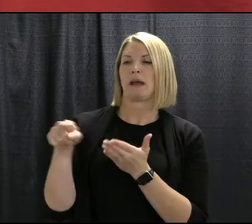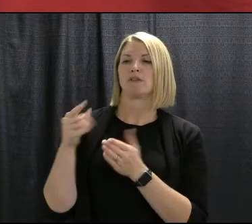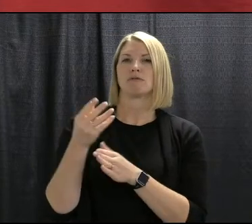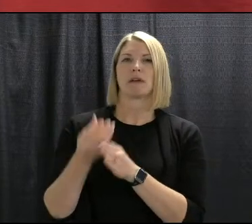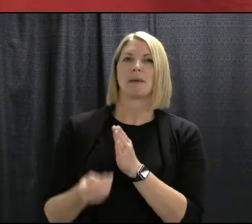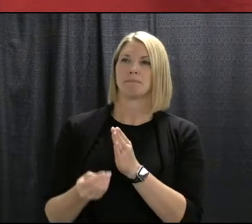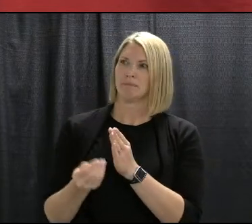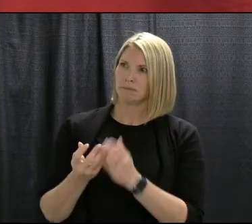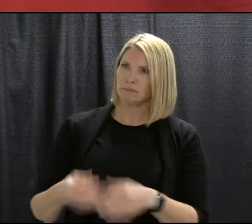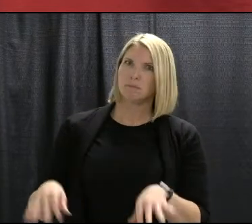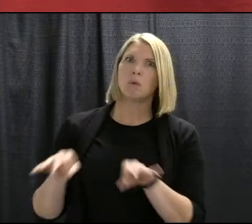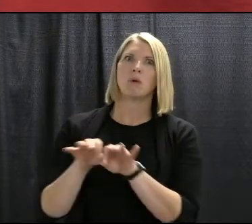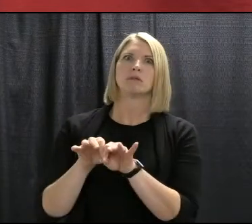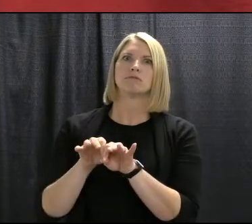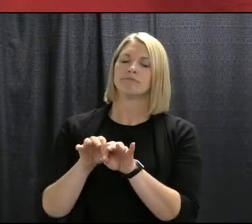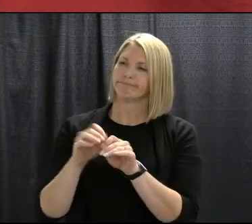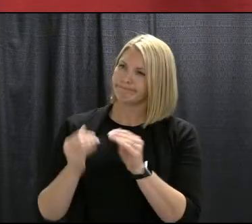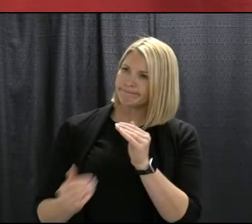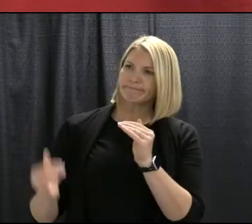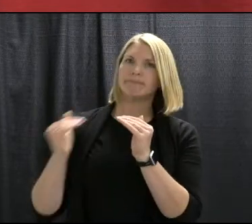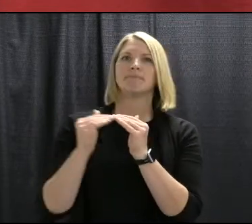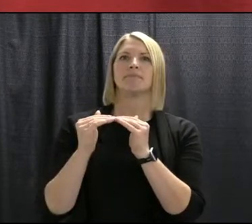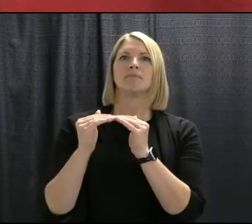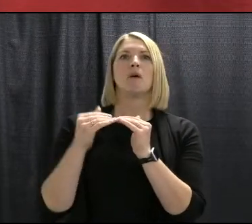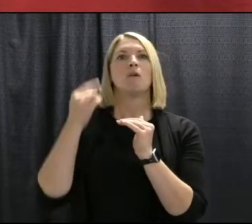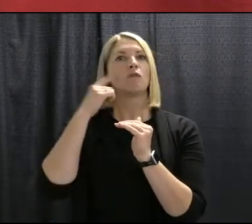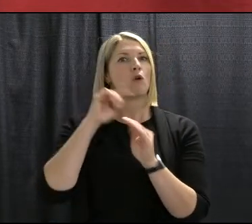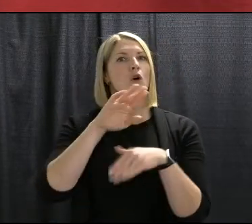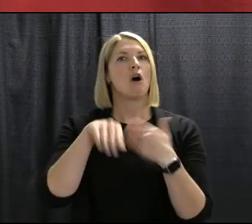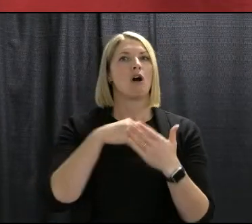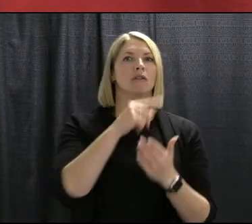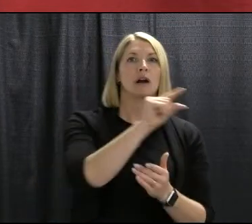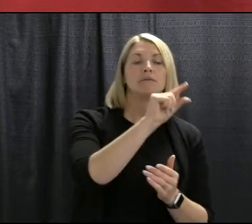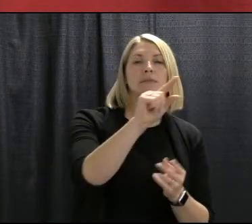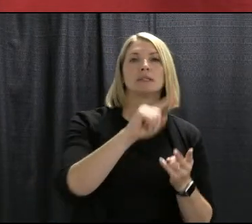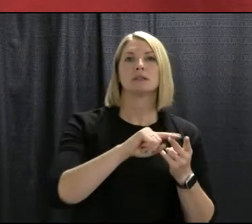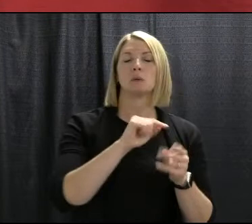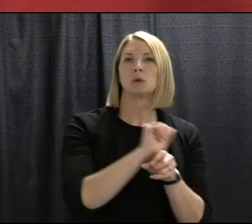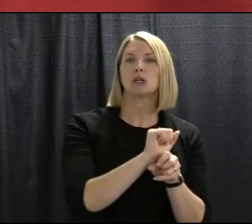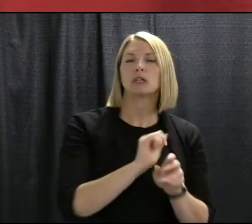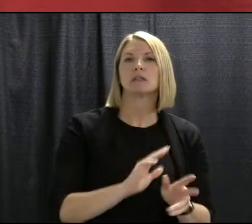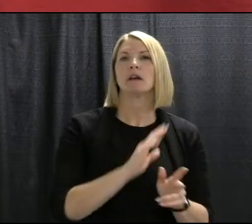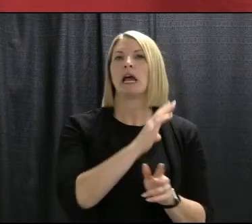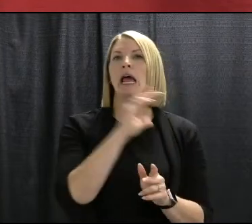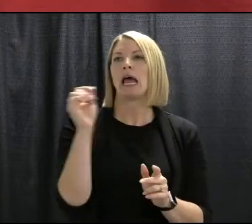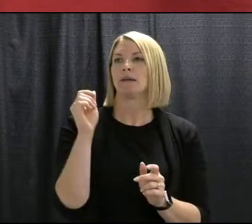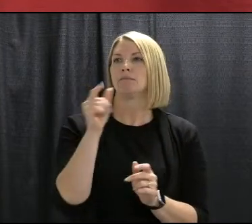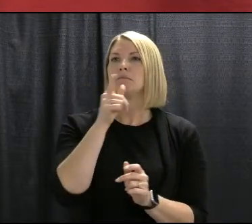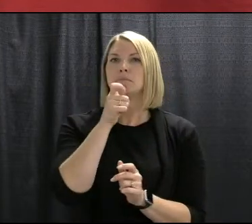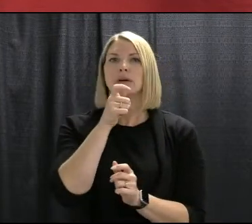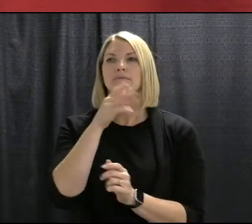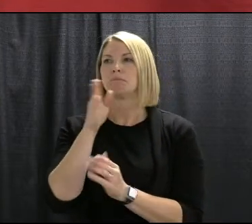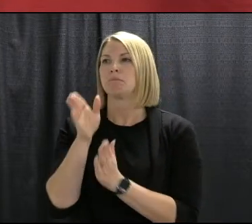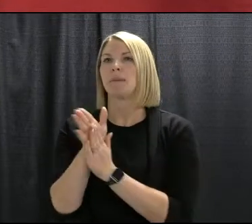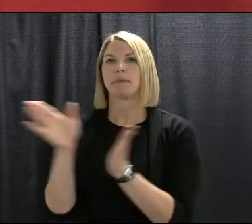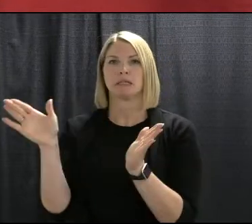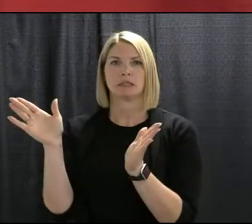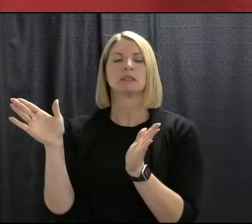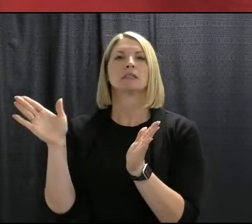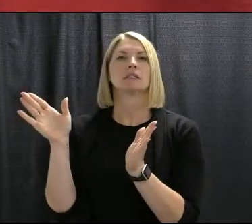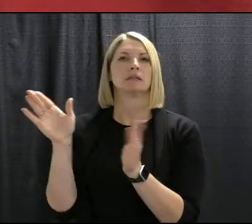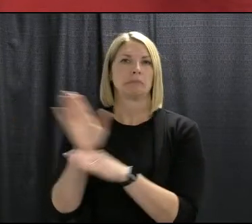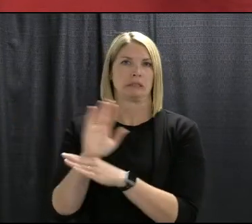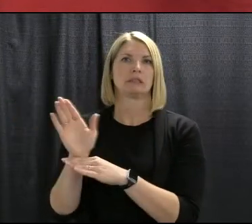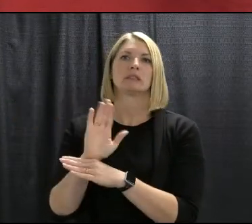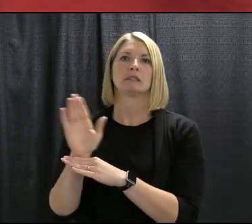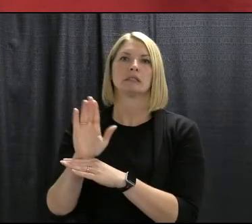government, employers, and workers here in our province. As Minister Parsons previously stated, Creating a